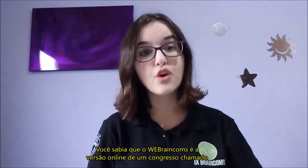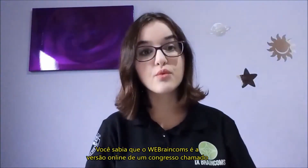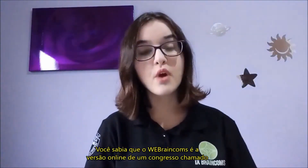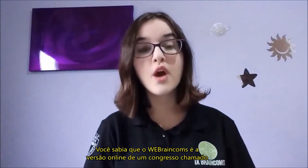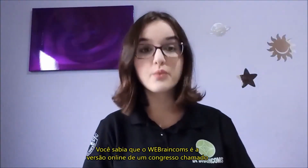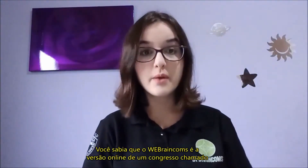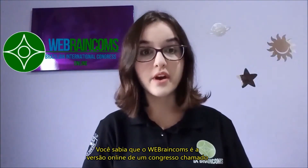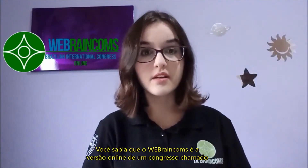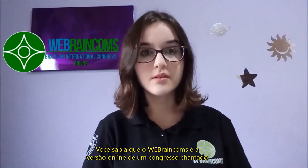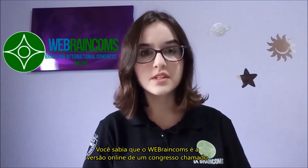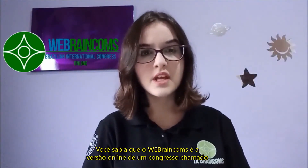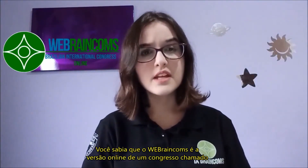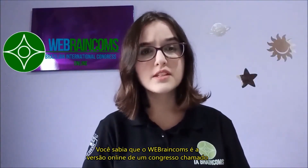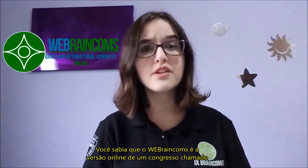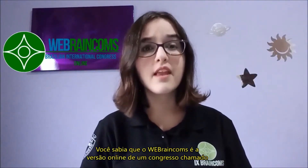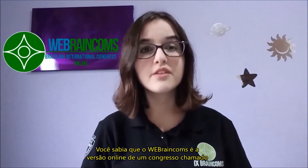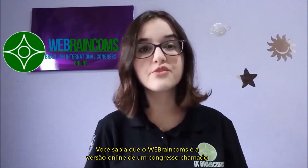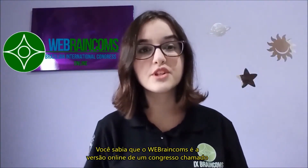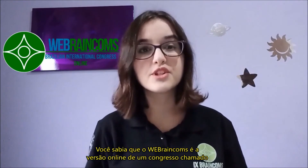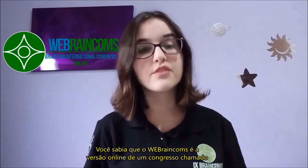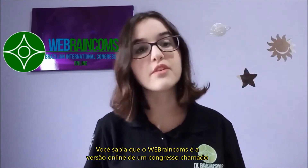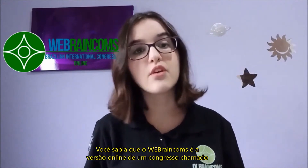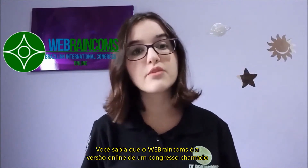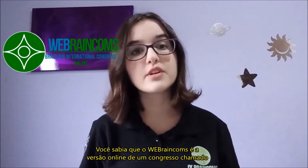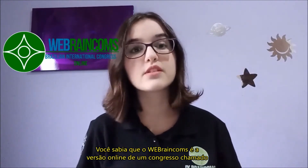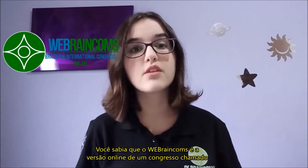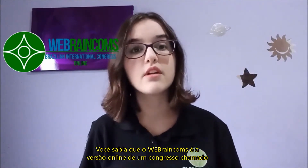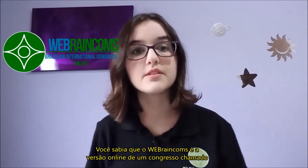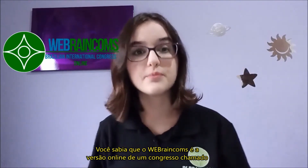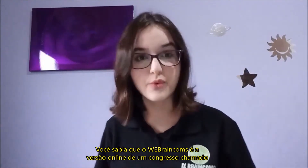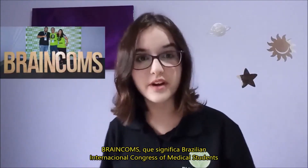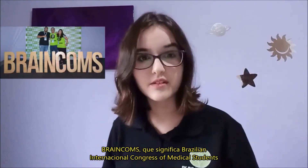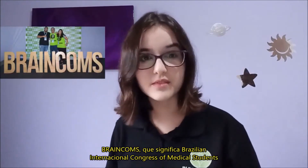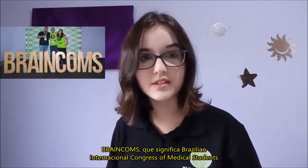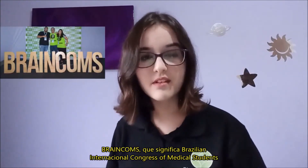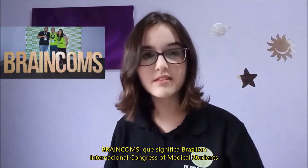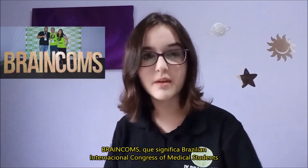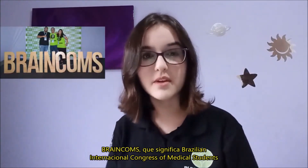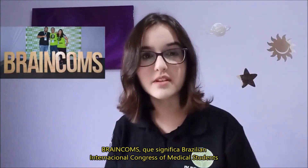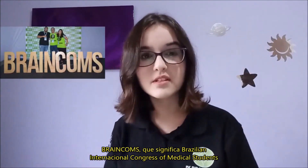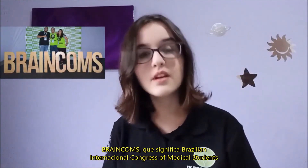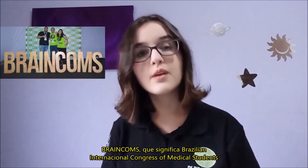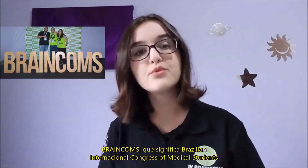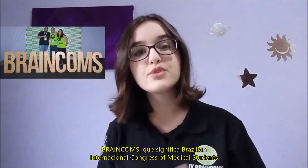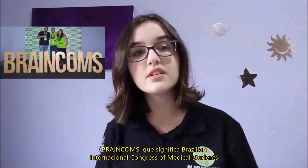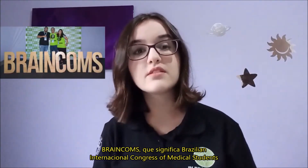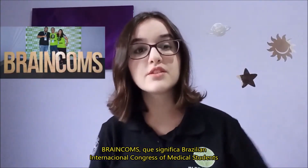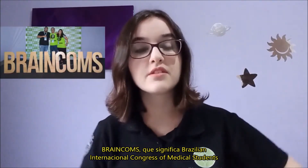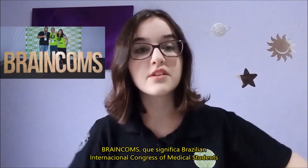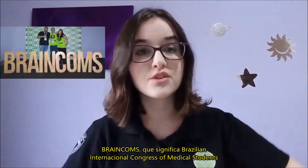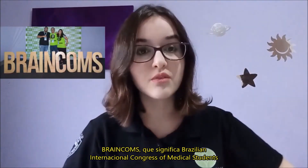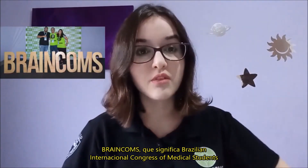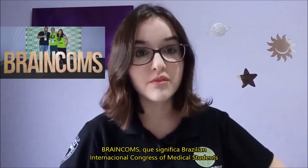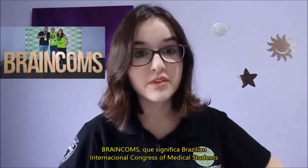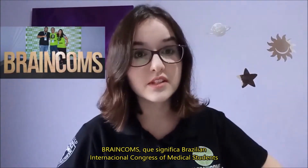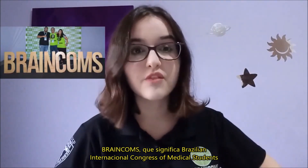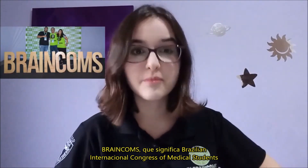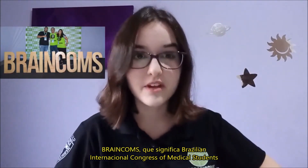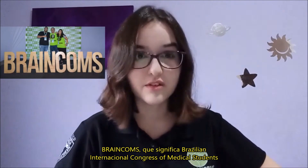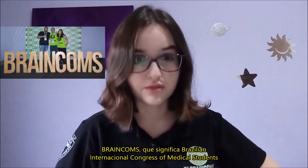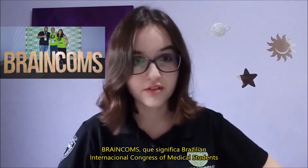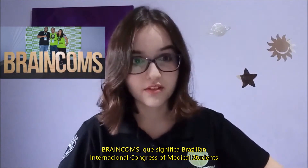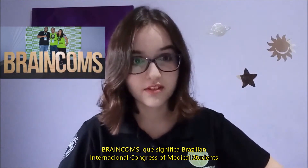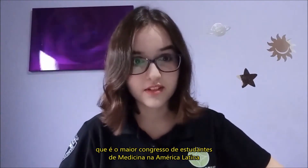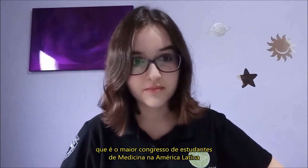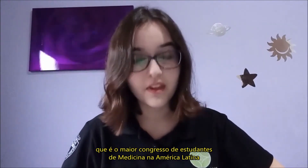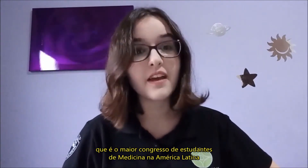Did you know WeBraincoms is an online version of a congress called BrainComs, that means Brazilian International Congress of